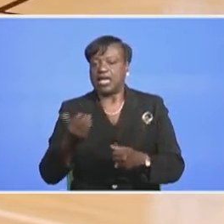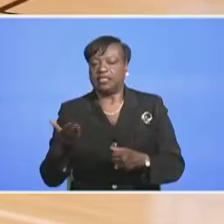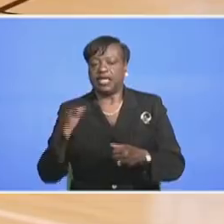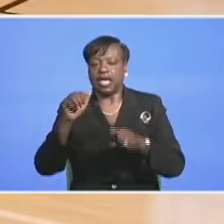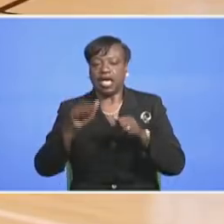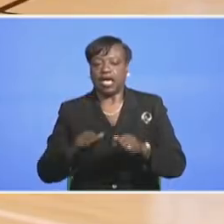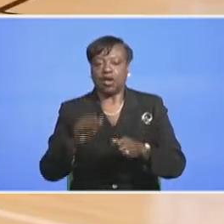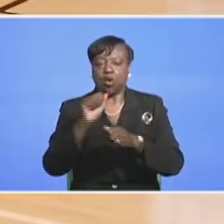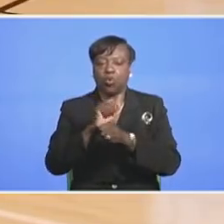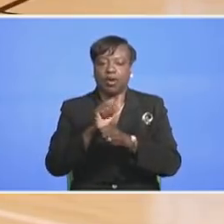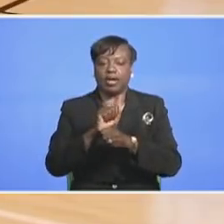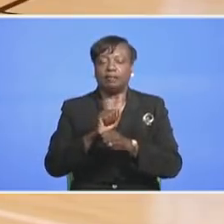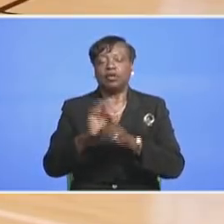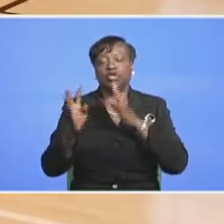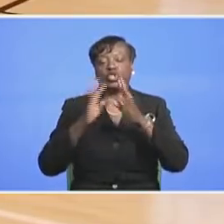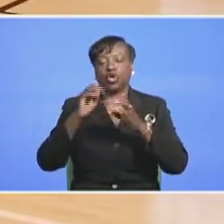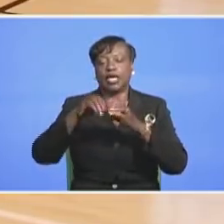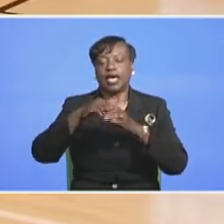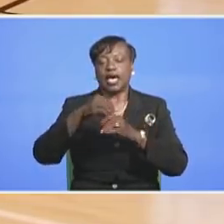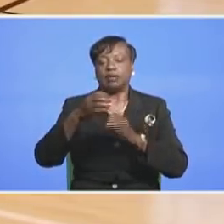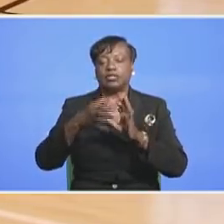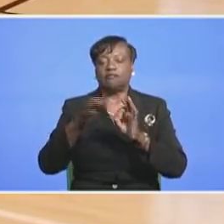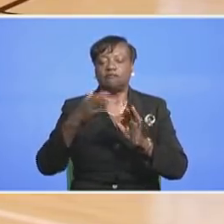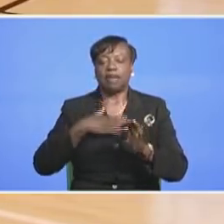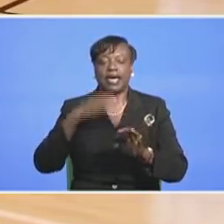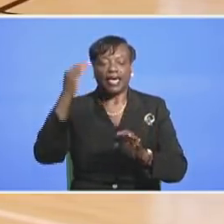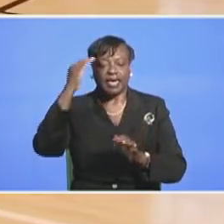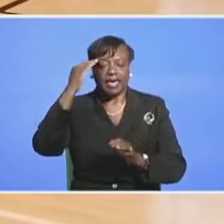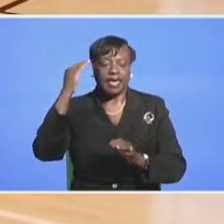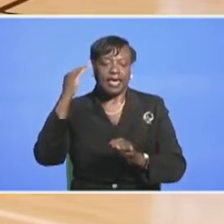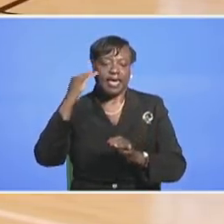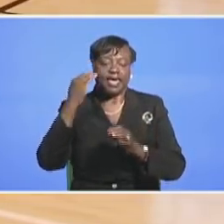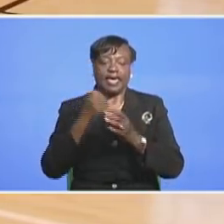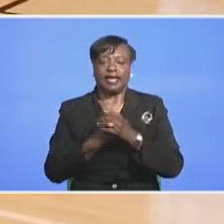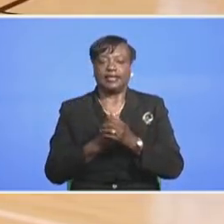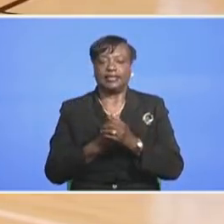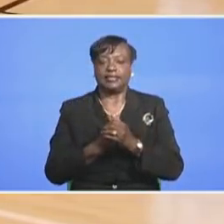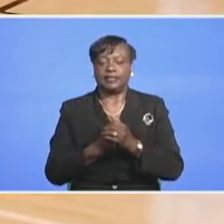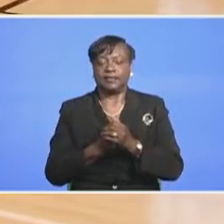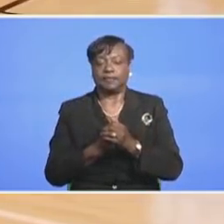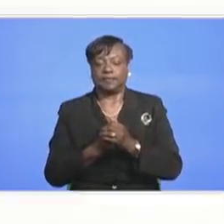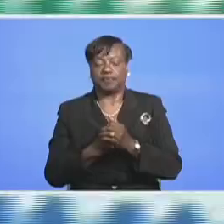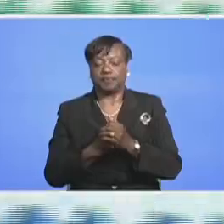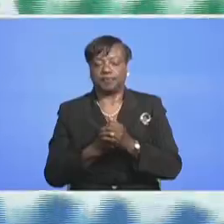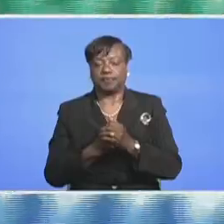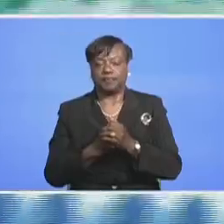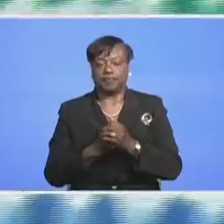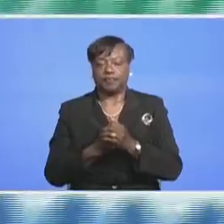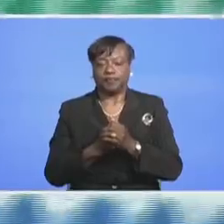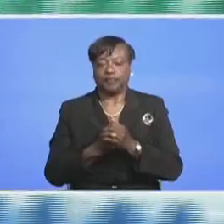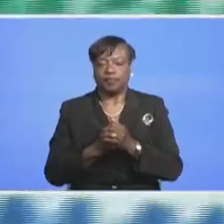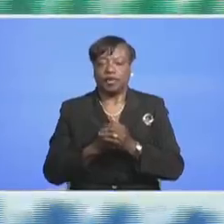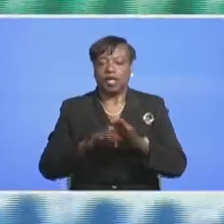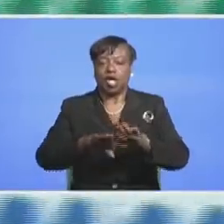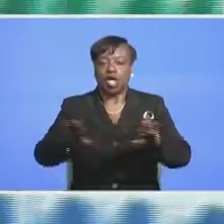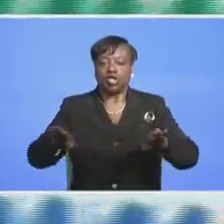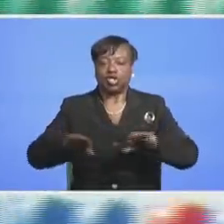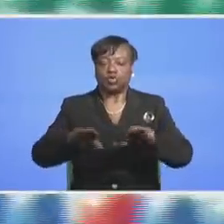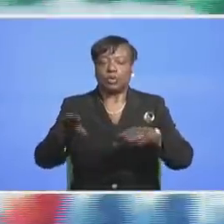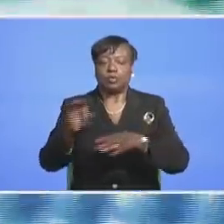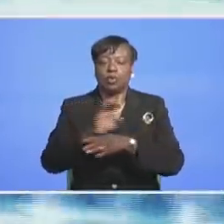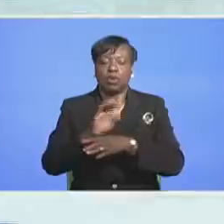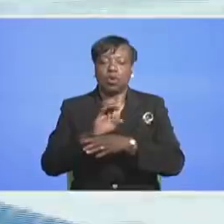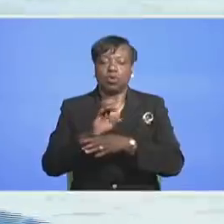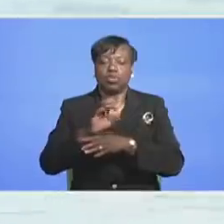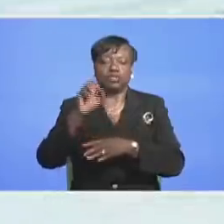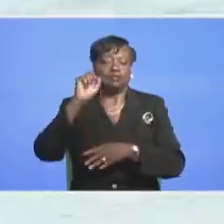just speaking out of my head, but I know Watson. He'll find the right offense that will be able to suit the girls. Swim coach Trevano McPhee